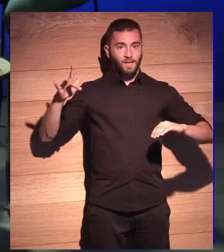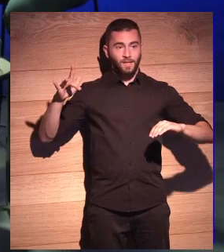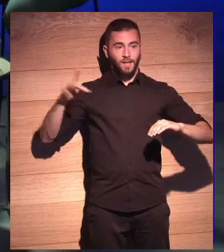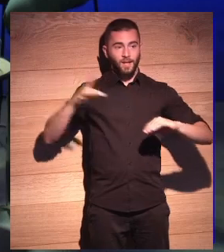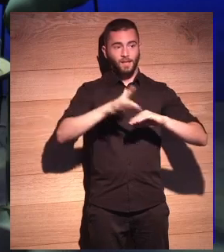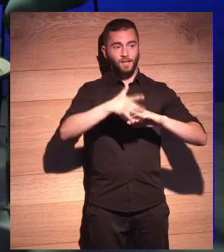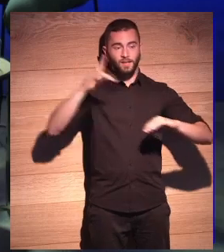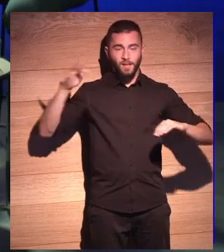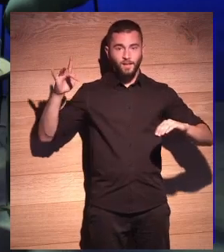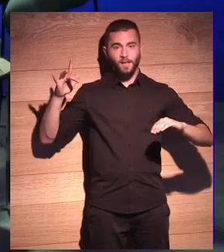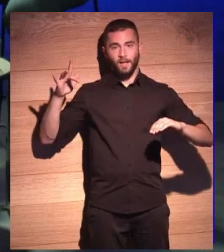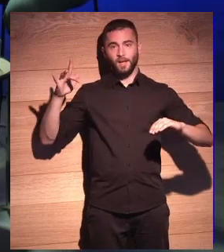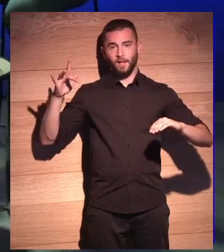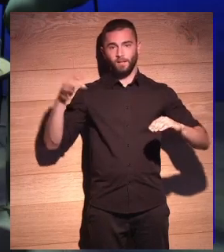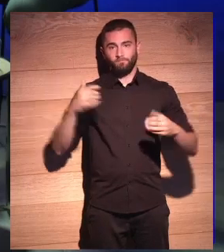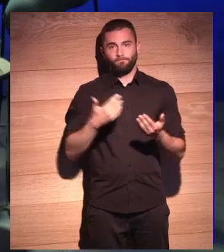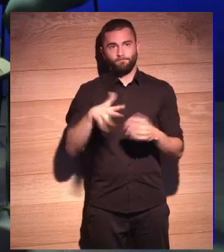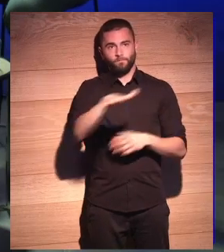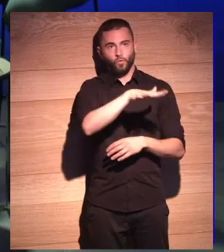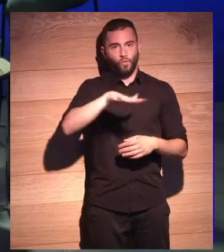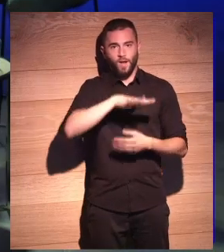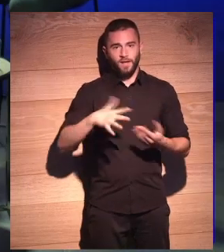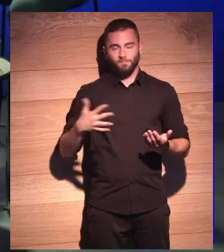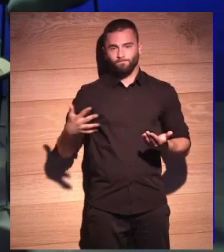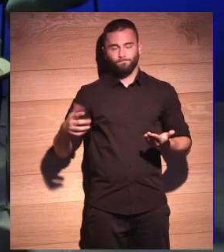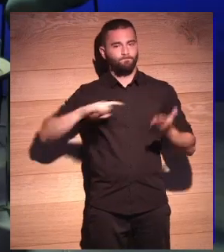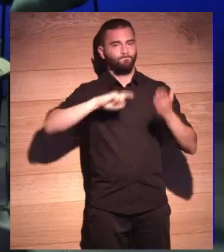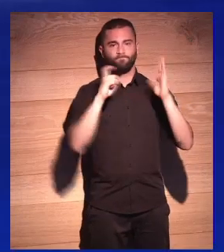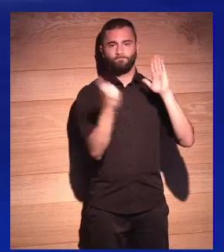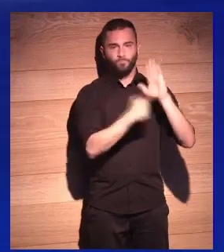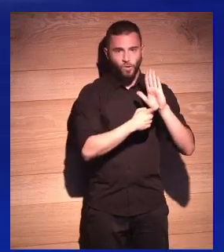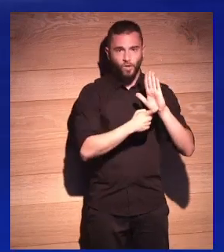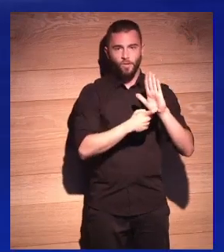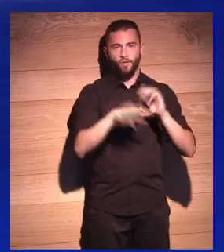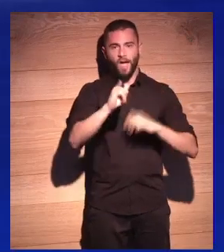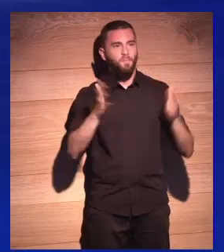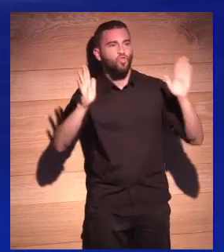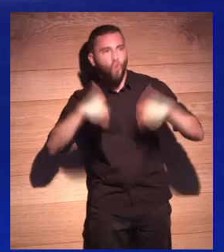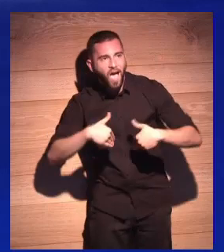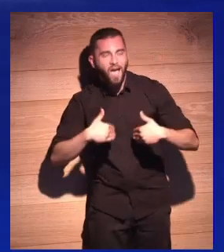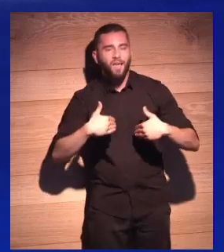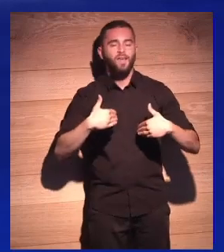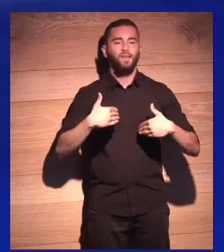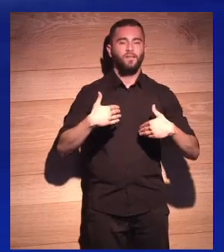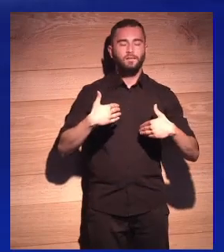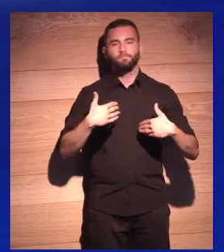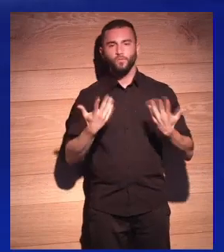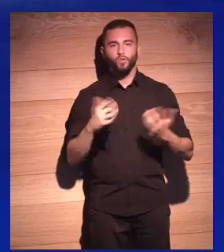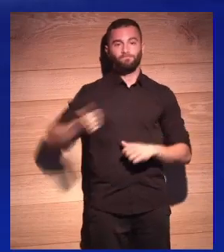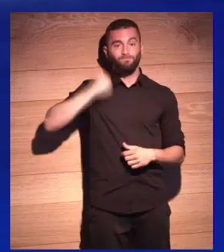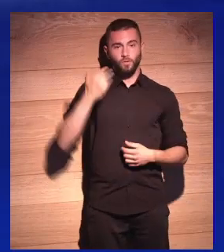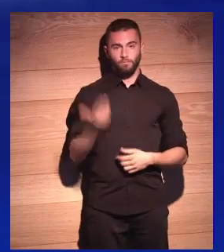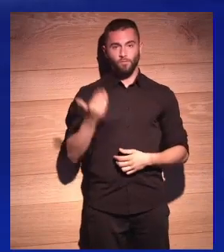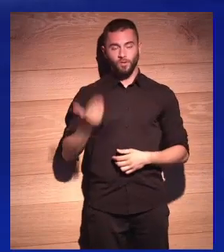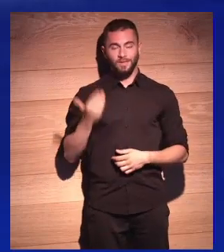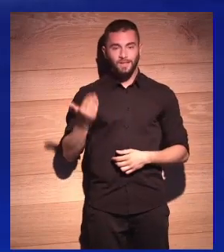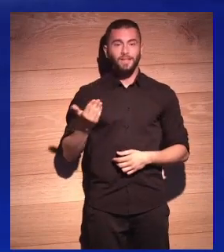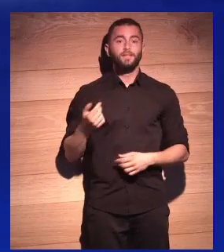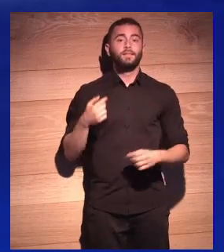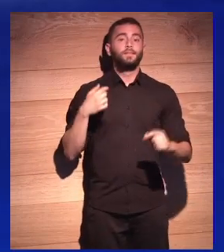digital is so volatile and it's all over the place, and we have it, but we don't have it. It could be a